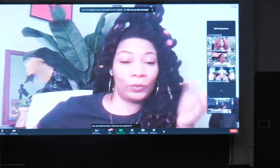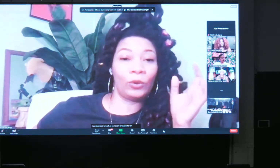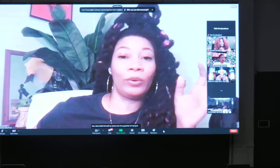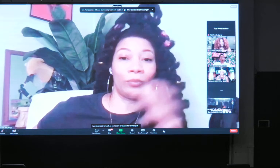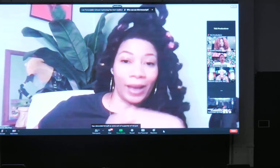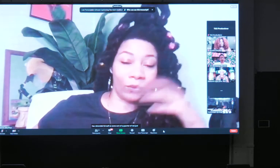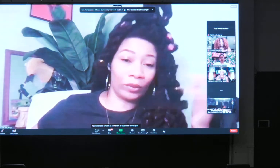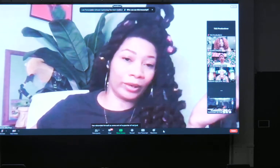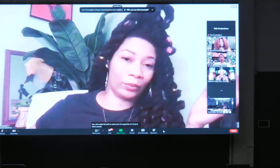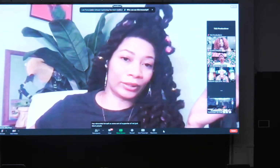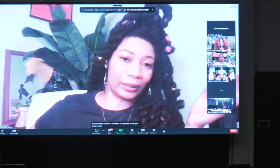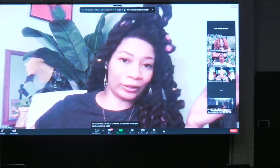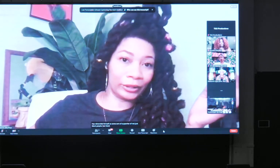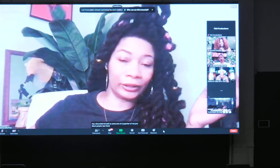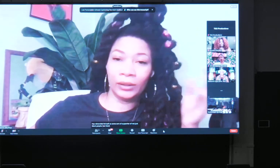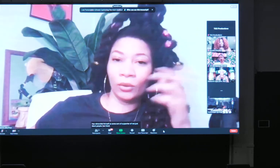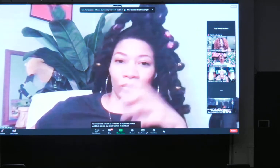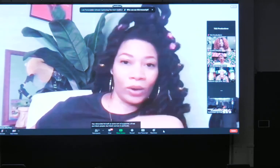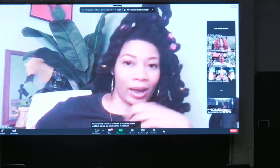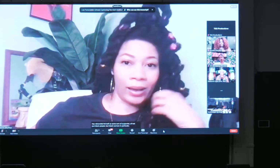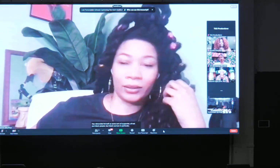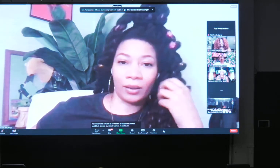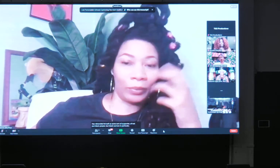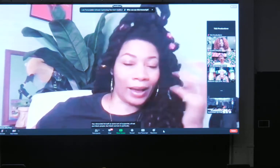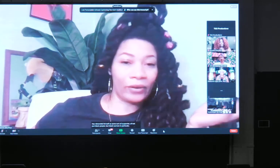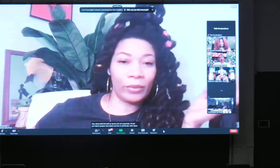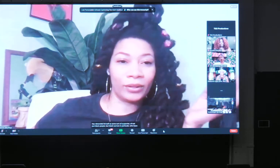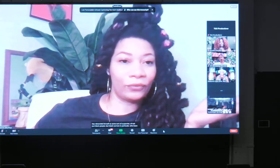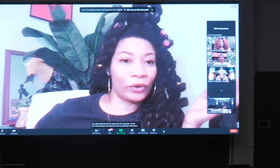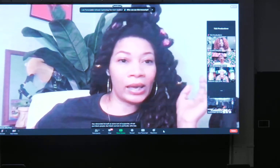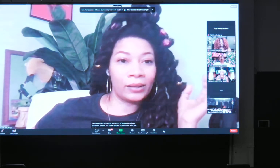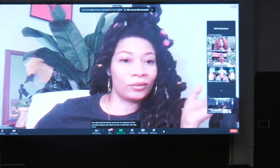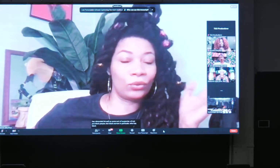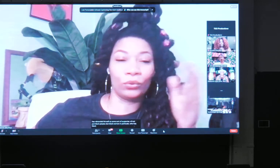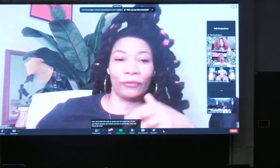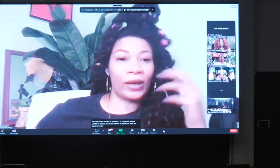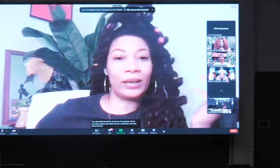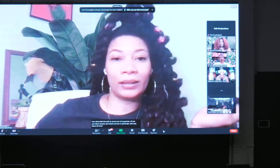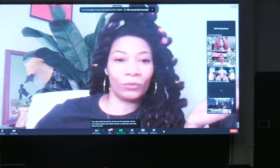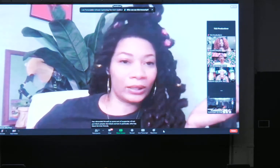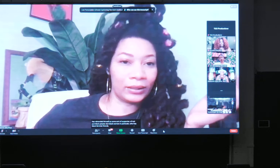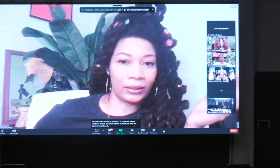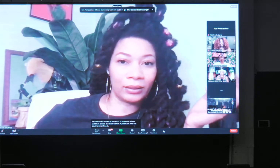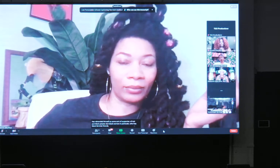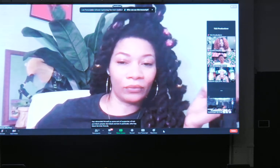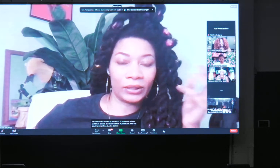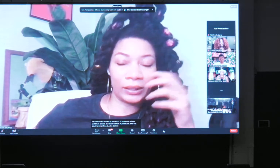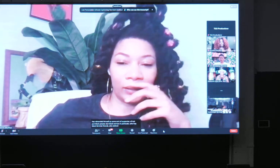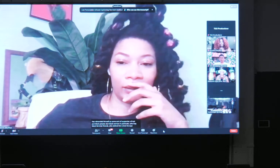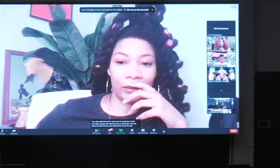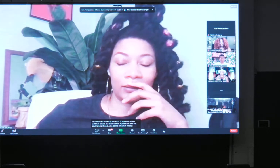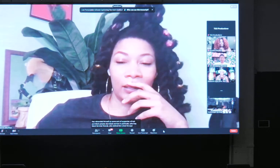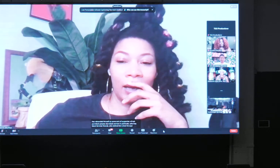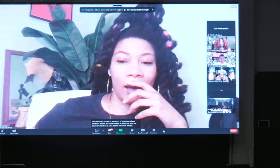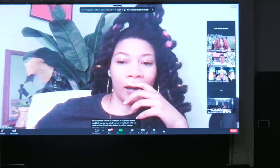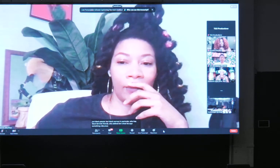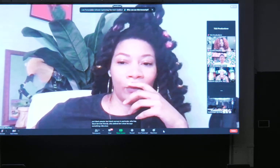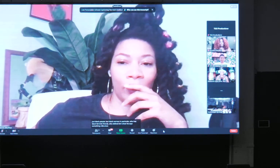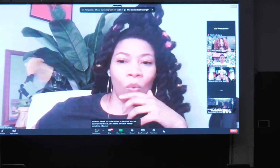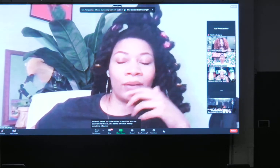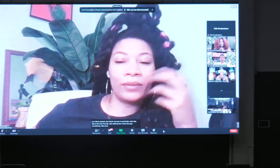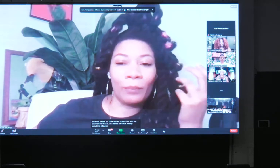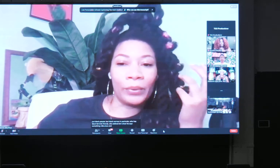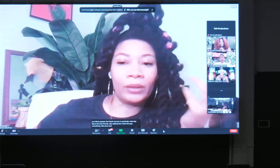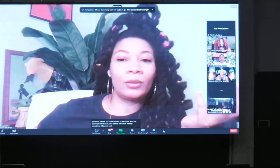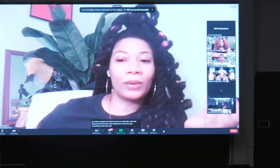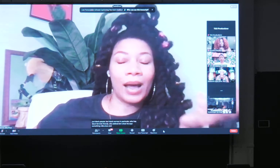Black people, but Black women in particular, who has Black feminist friends who defend him when he says something ridiculous. But